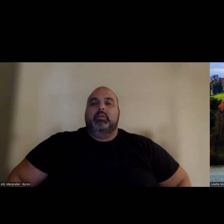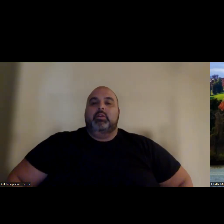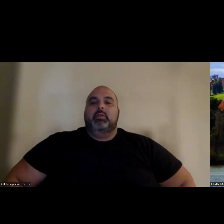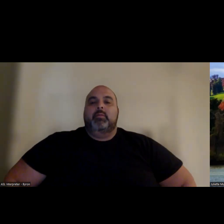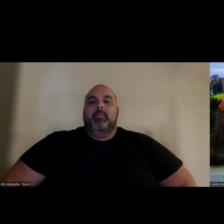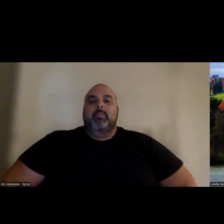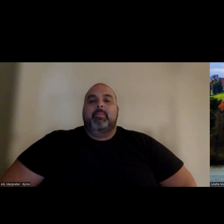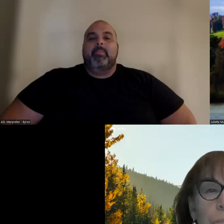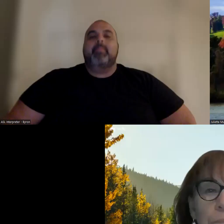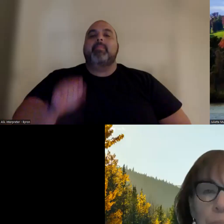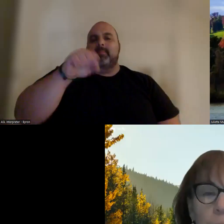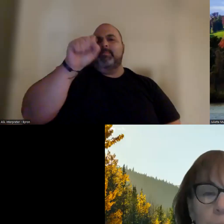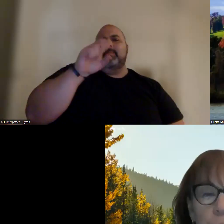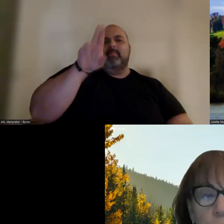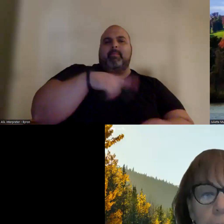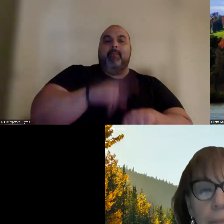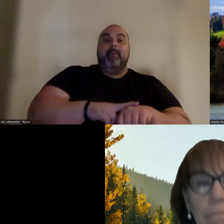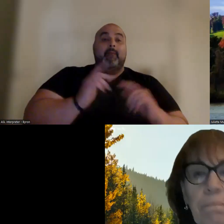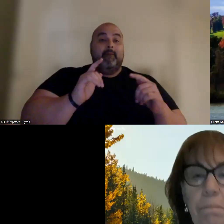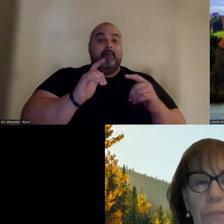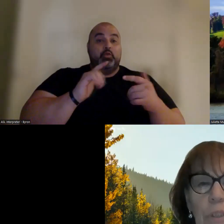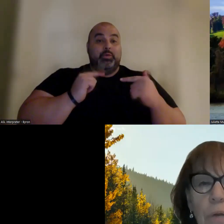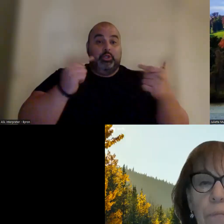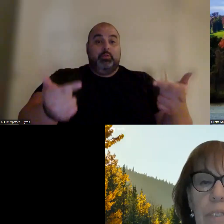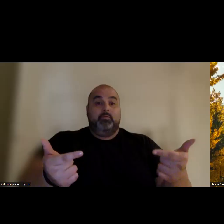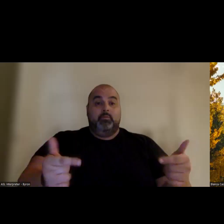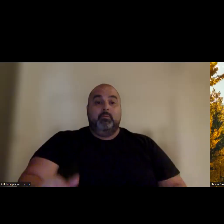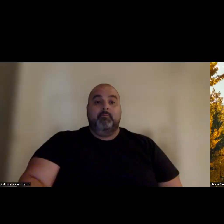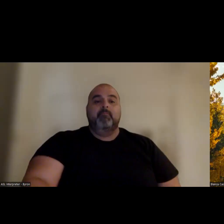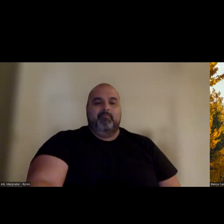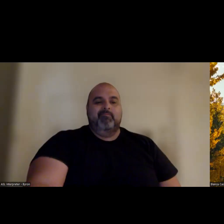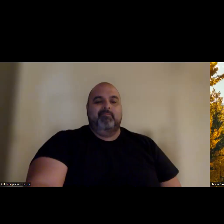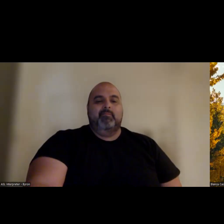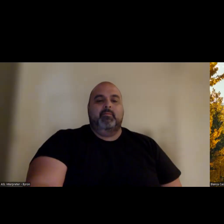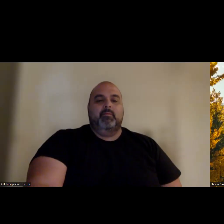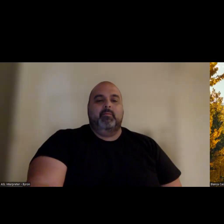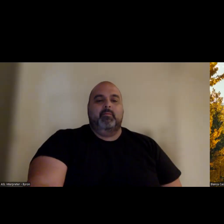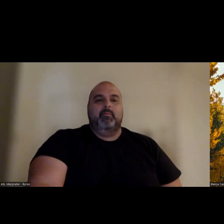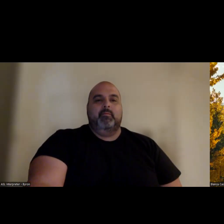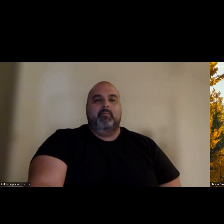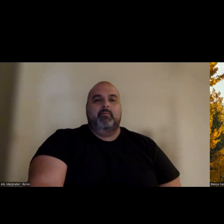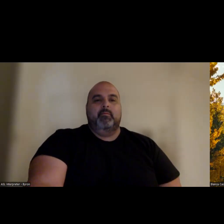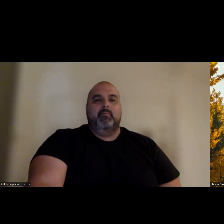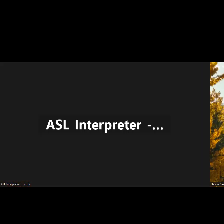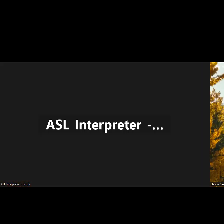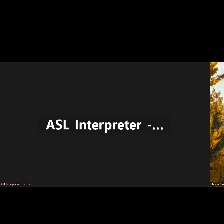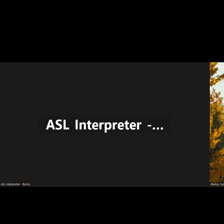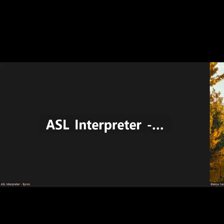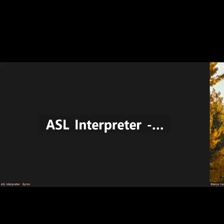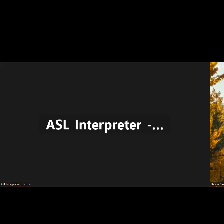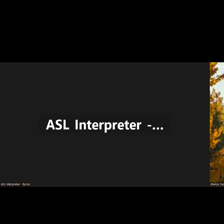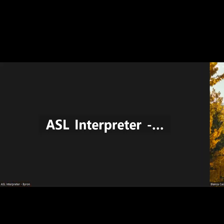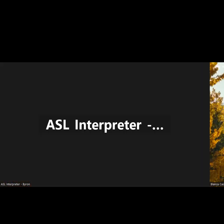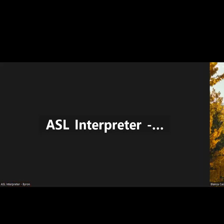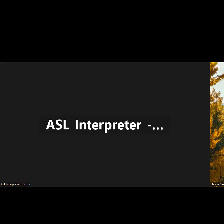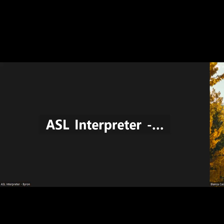Yes, absolutely. Thank you, Juliette. So this testimony comes from